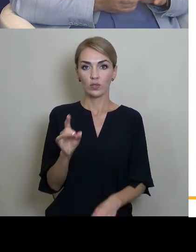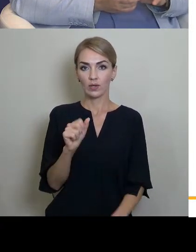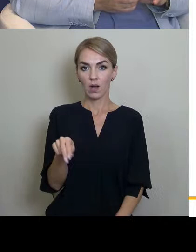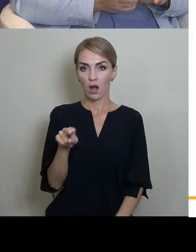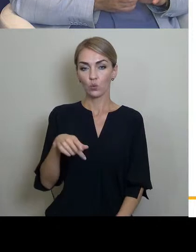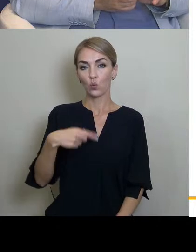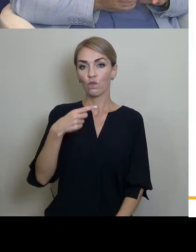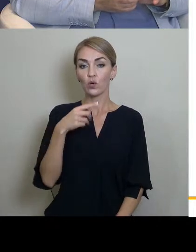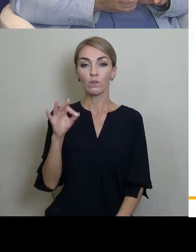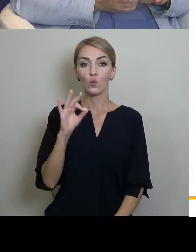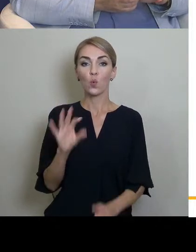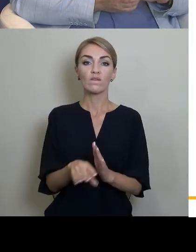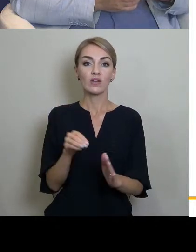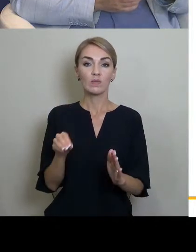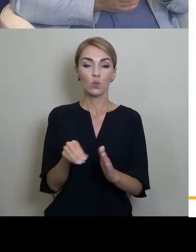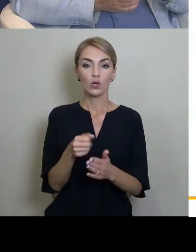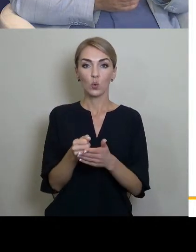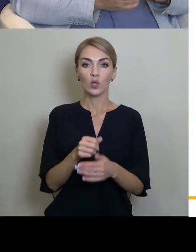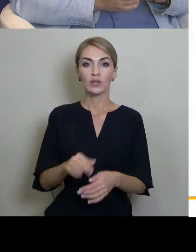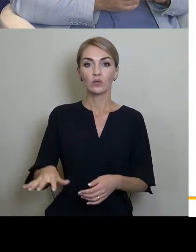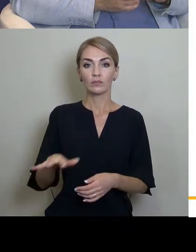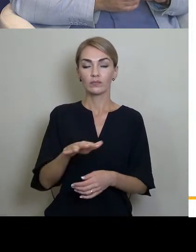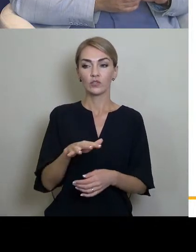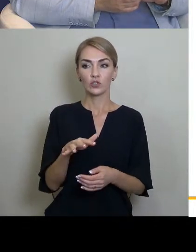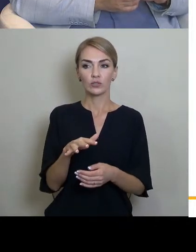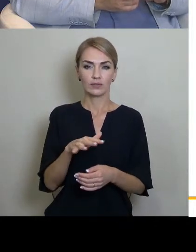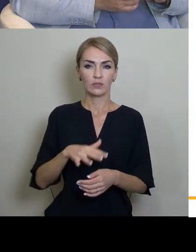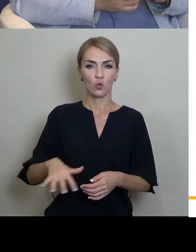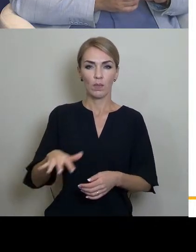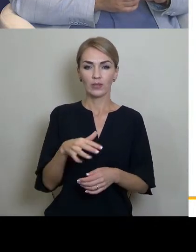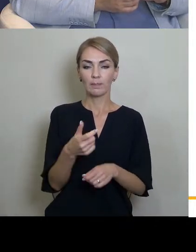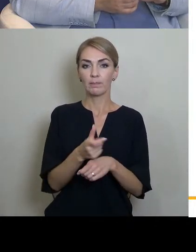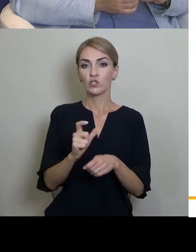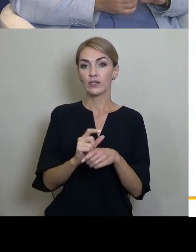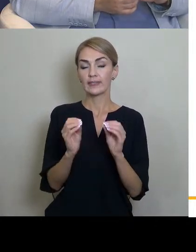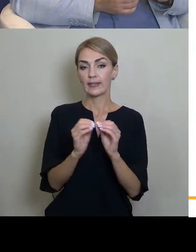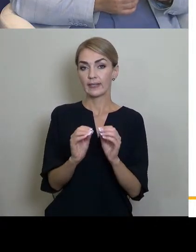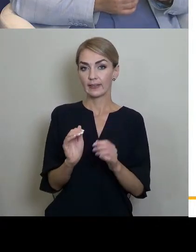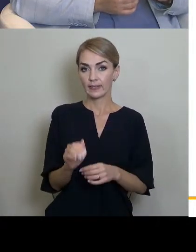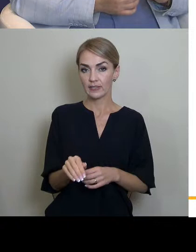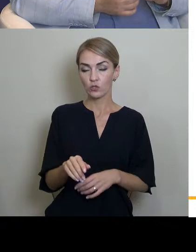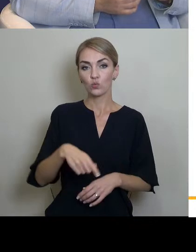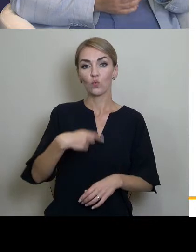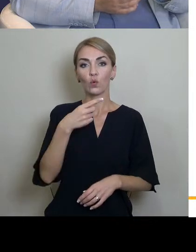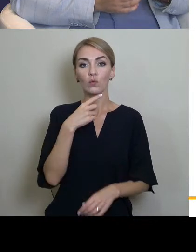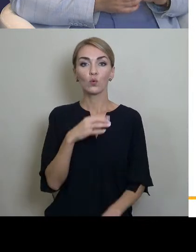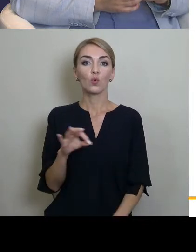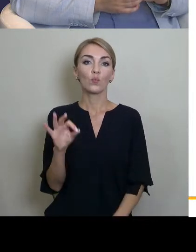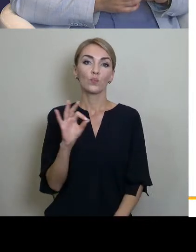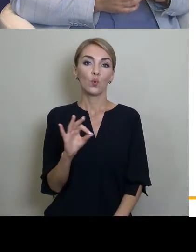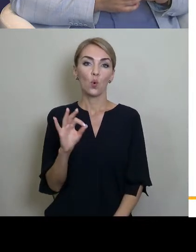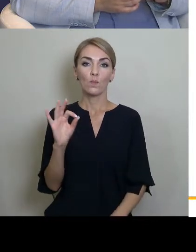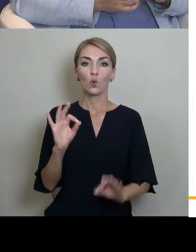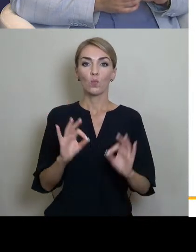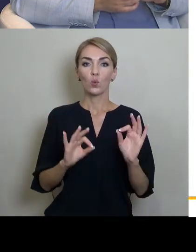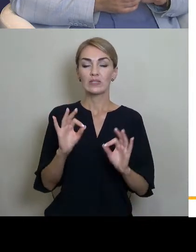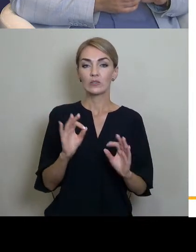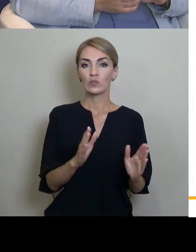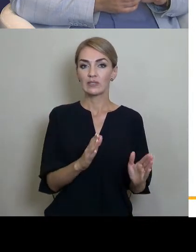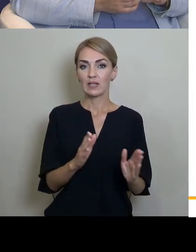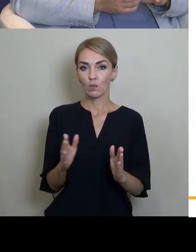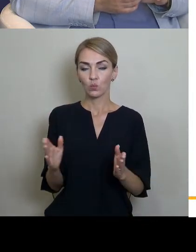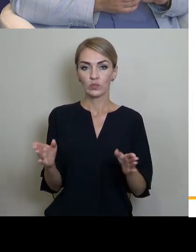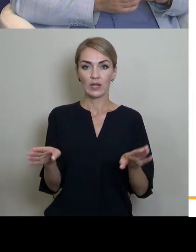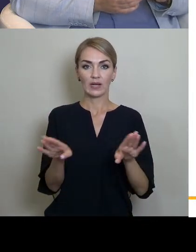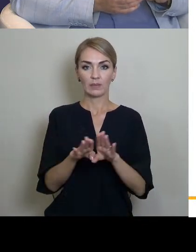rayon councils and elections to the territorial communities up to 10,000, we are talking about the